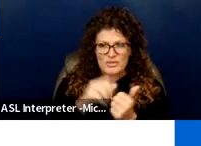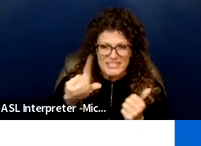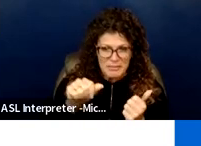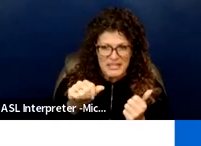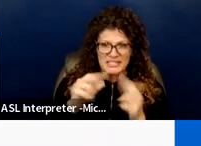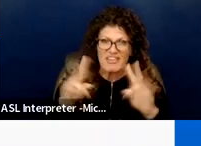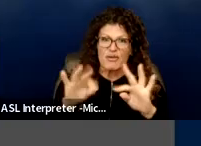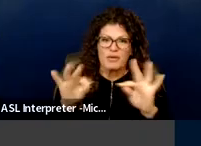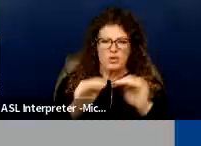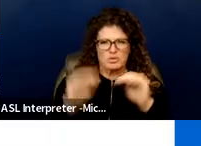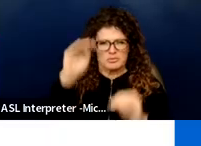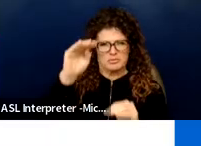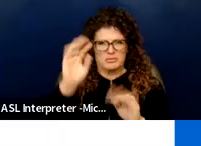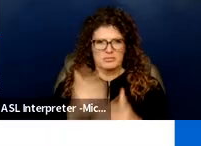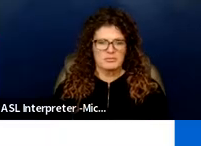important.